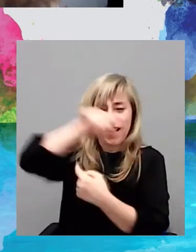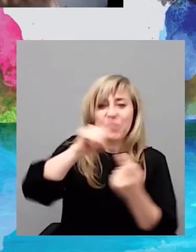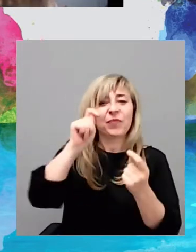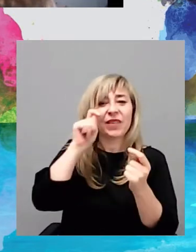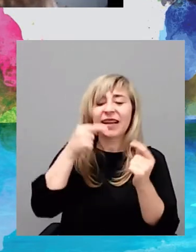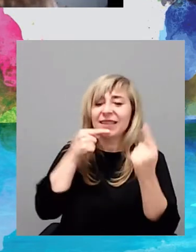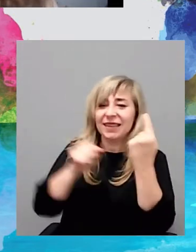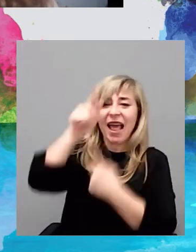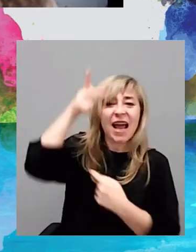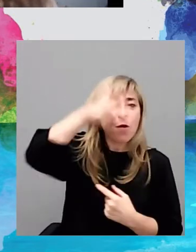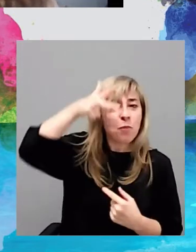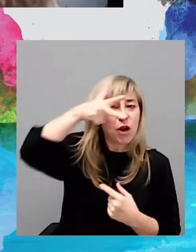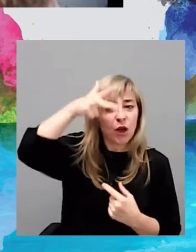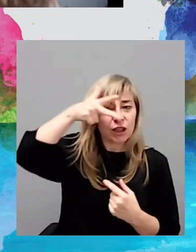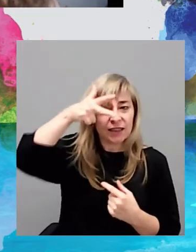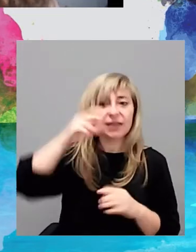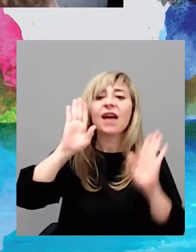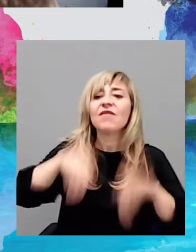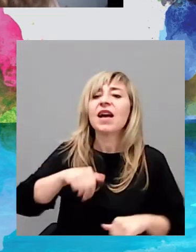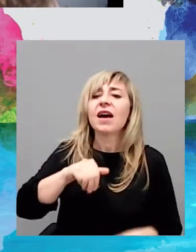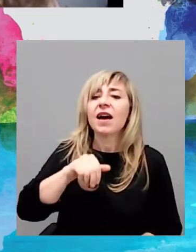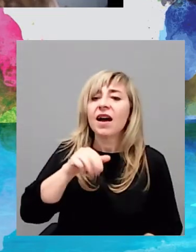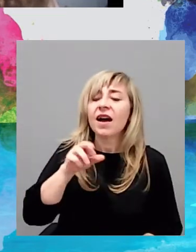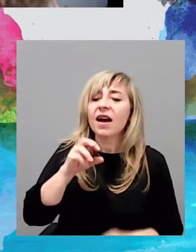was that directly,